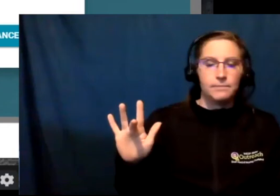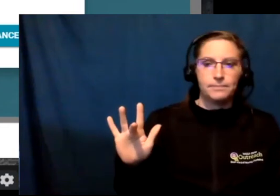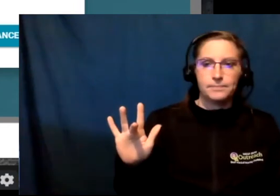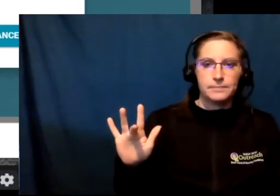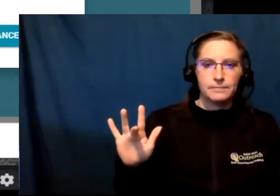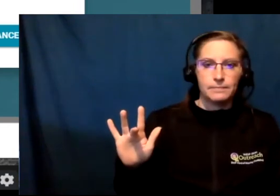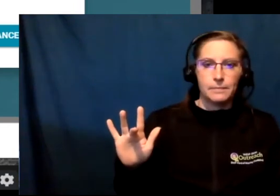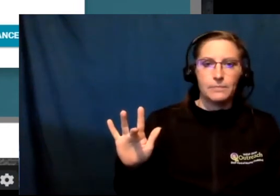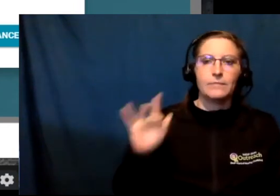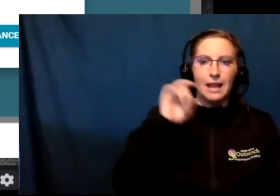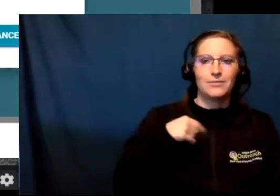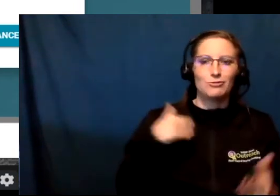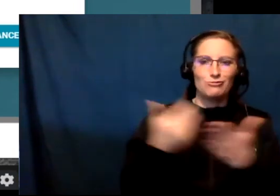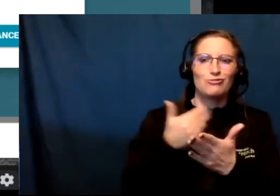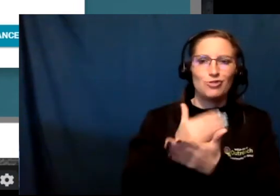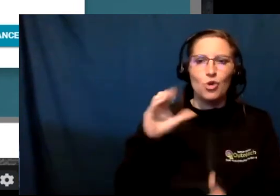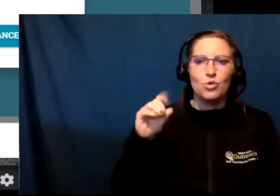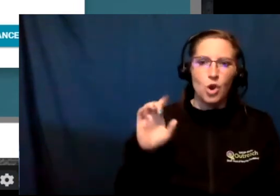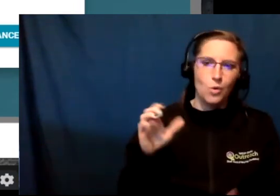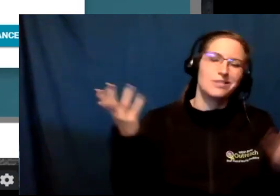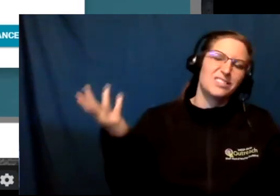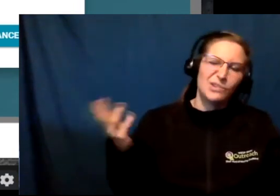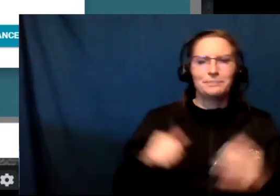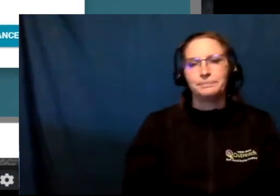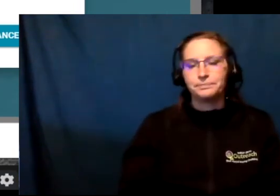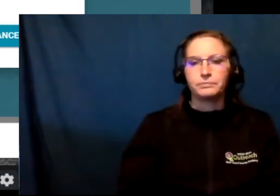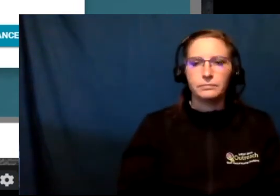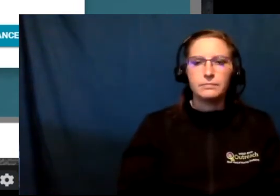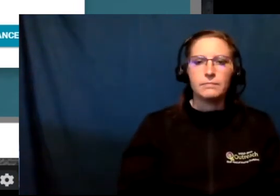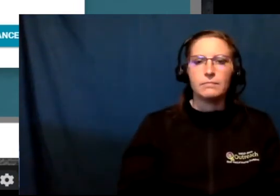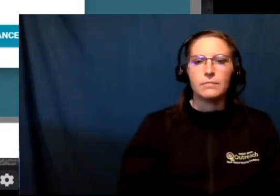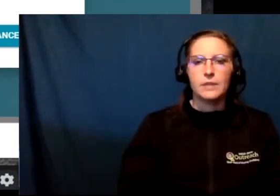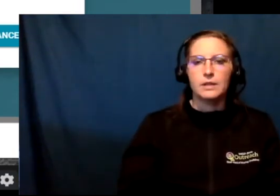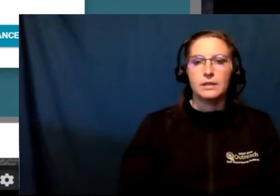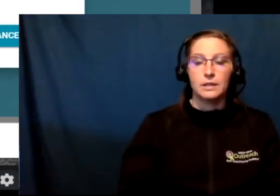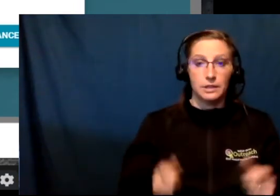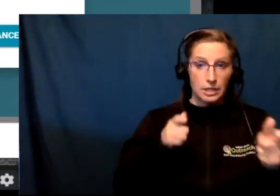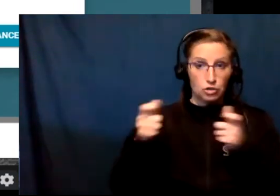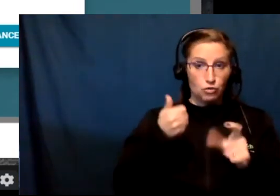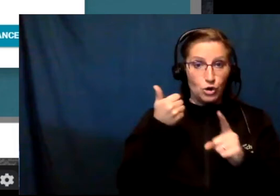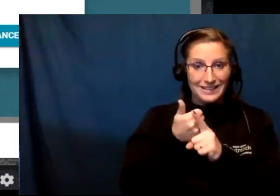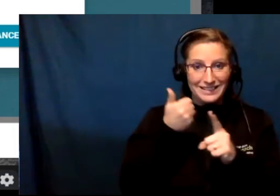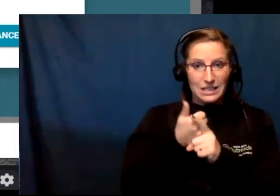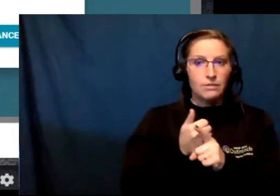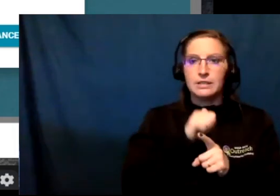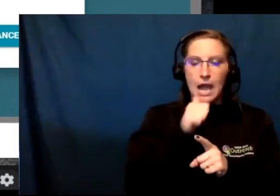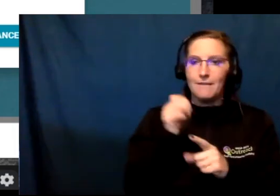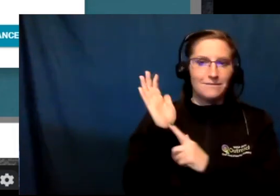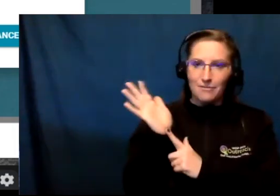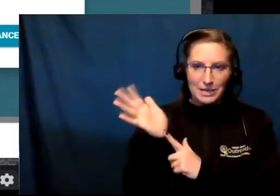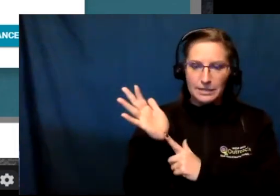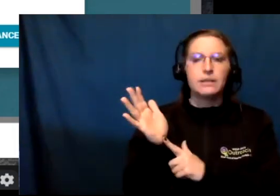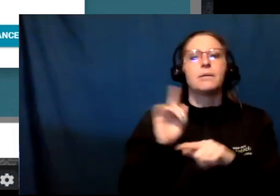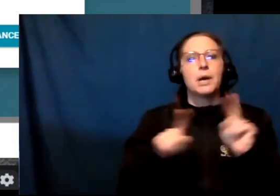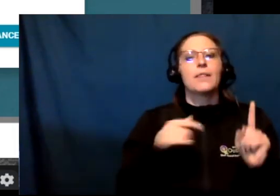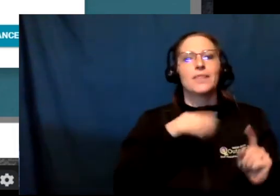makes you get a new code. So it's the control itself doesn't have a 5-minute limit. It's